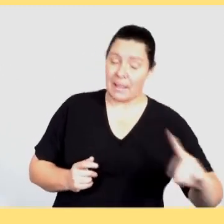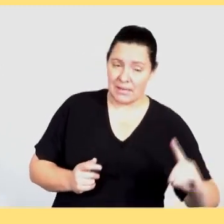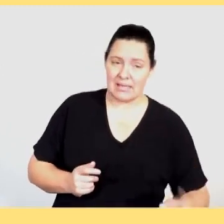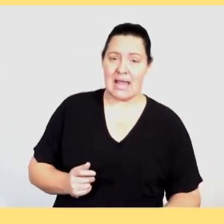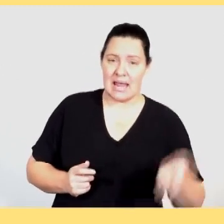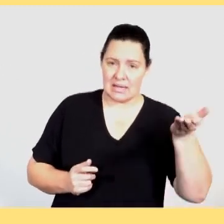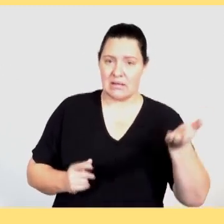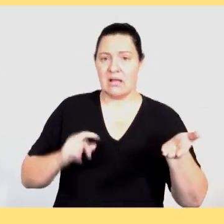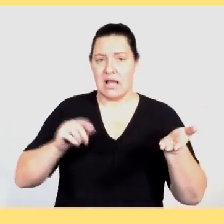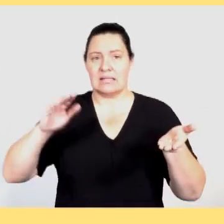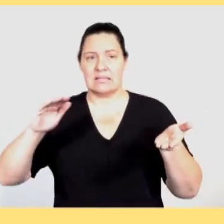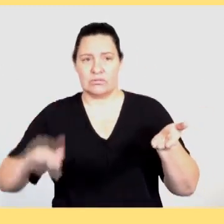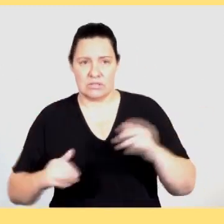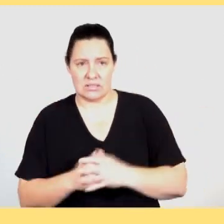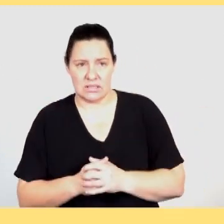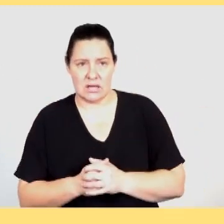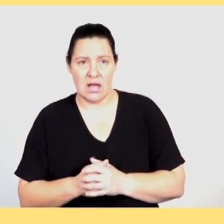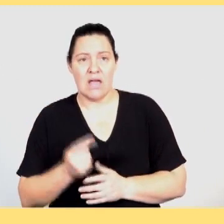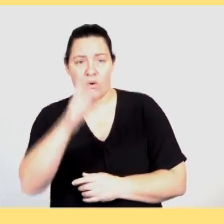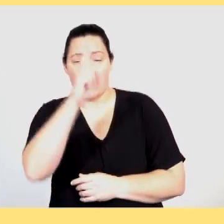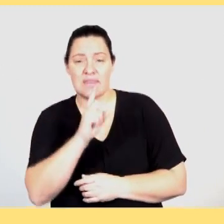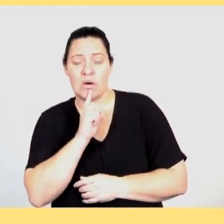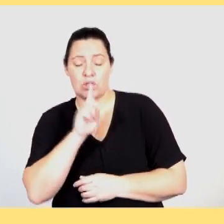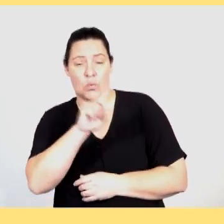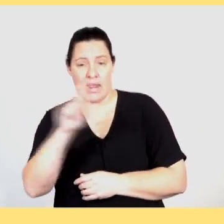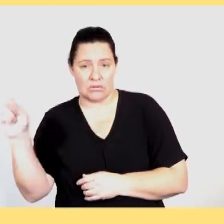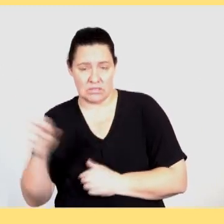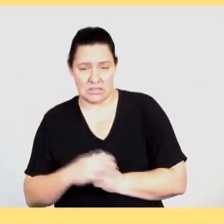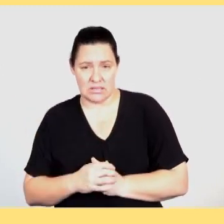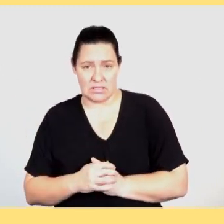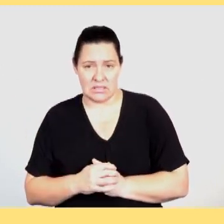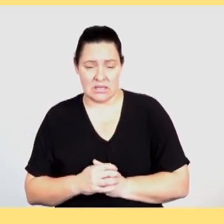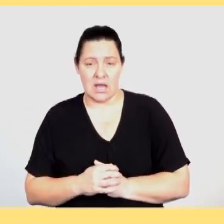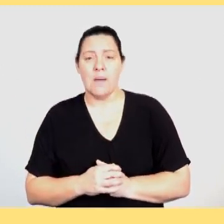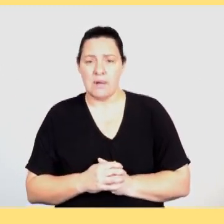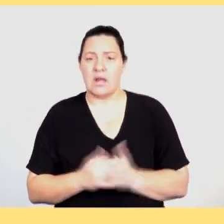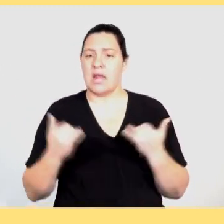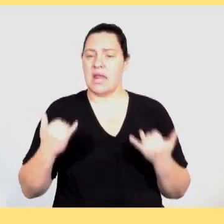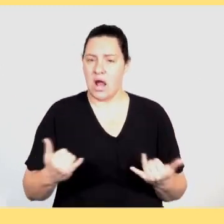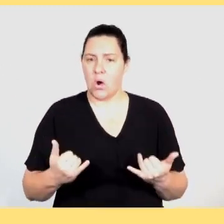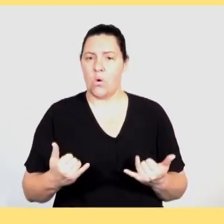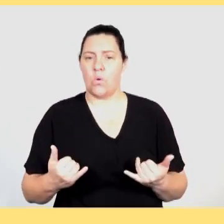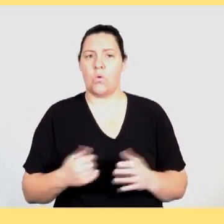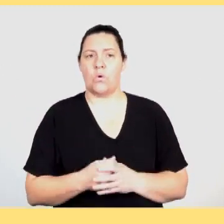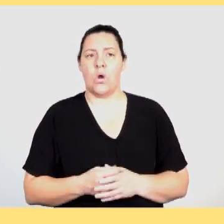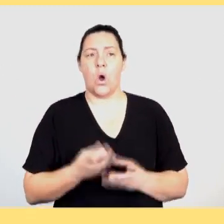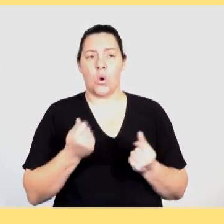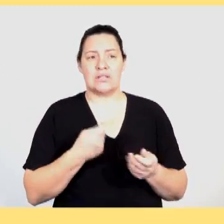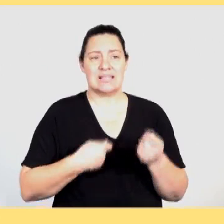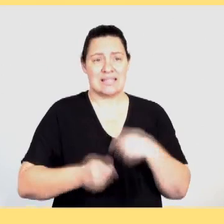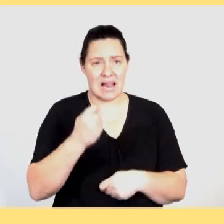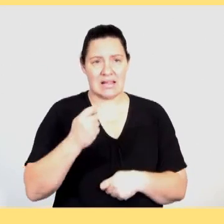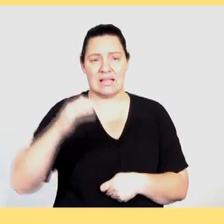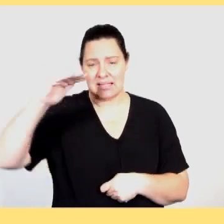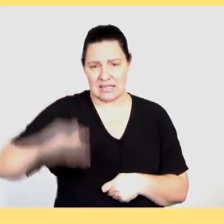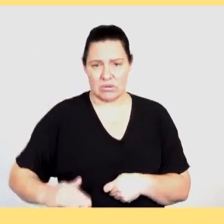side. So when we are dealing now with the 1,100, it is going now to decrease our cost of